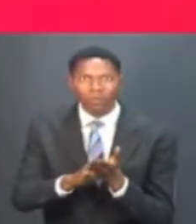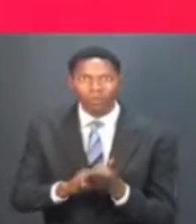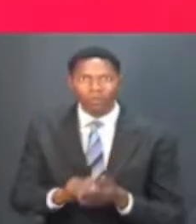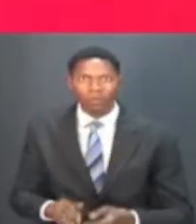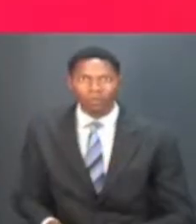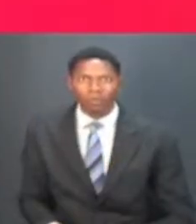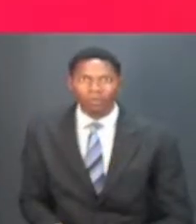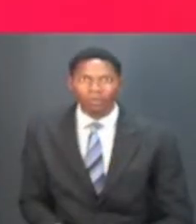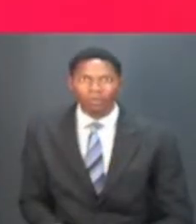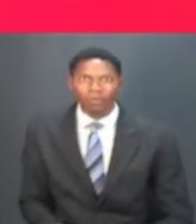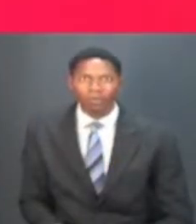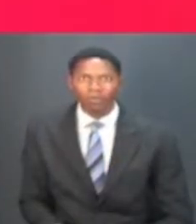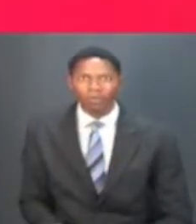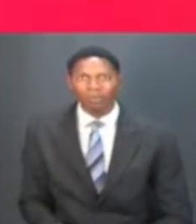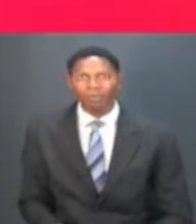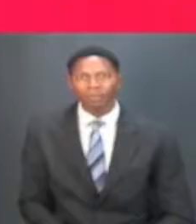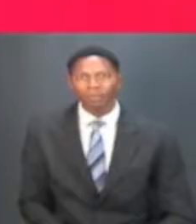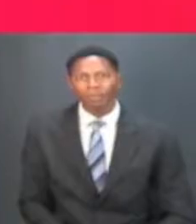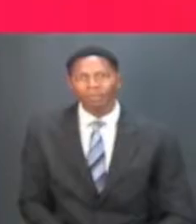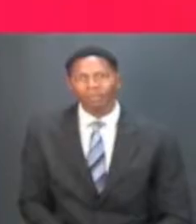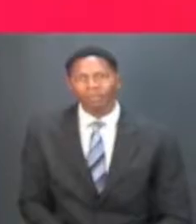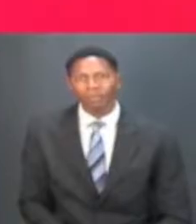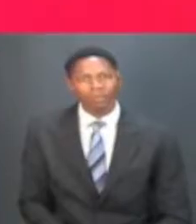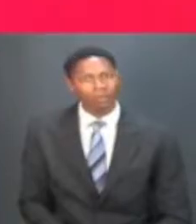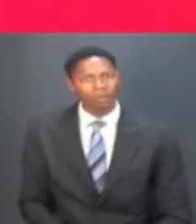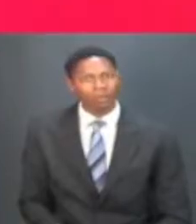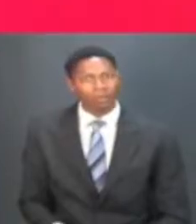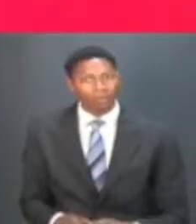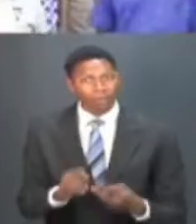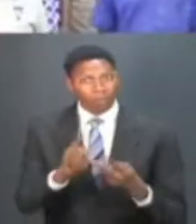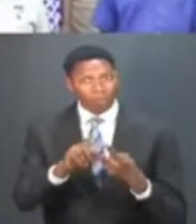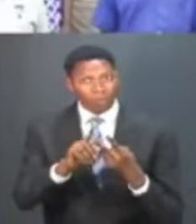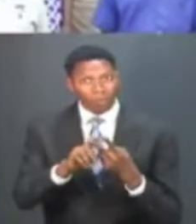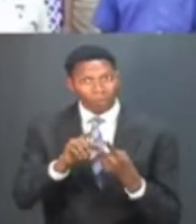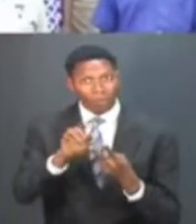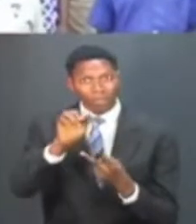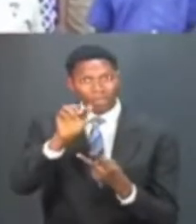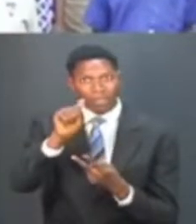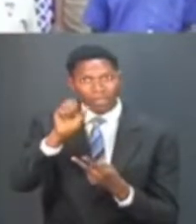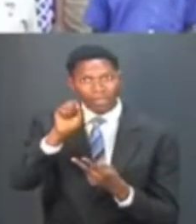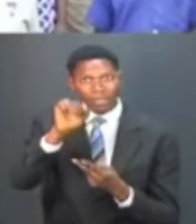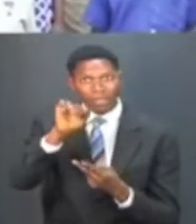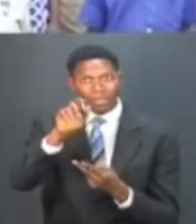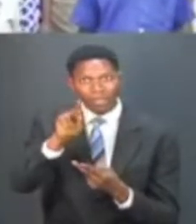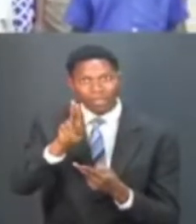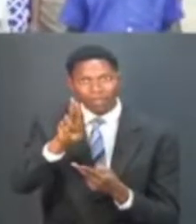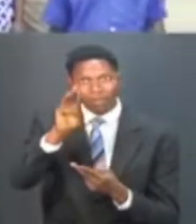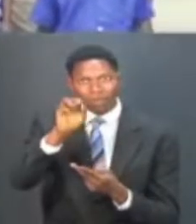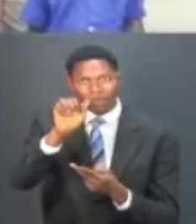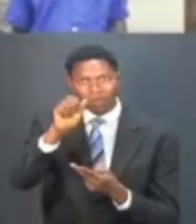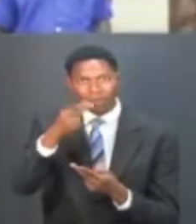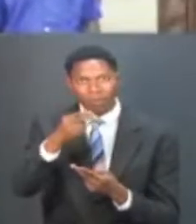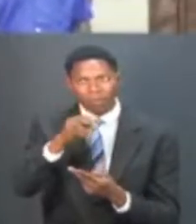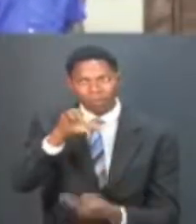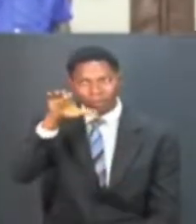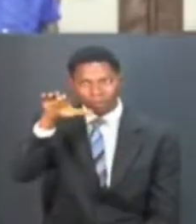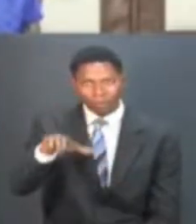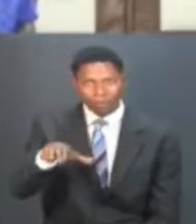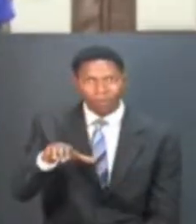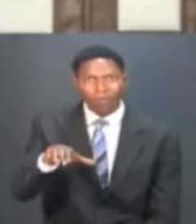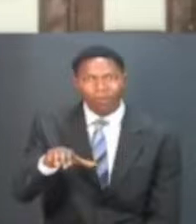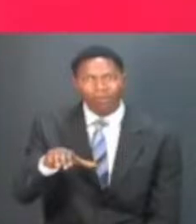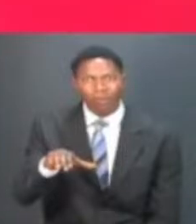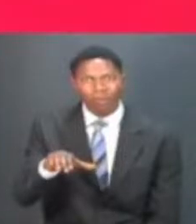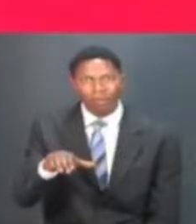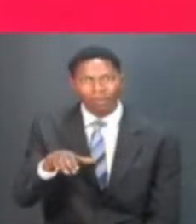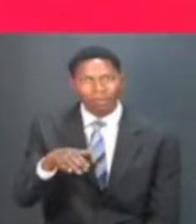They hail from the Asikuma Adobing Brakwa constituency. I don't know